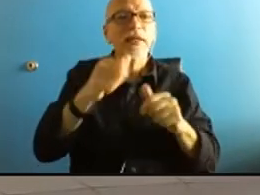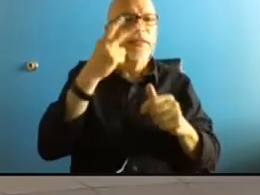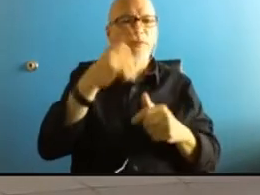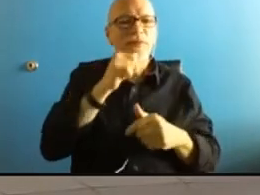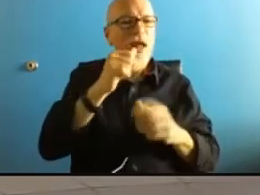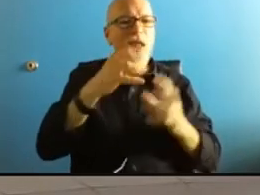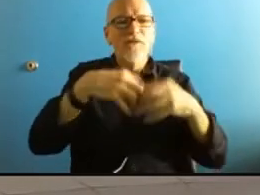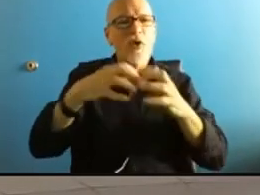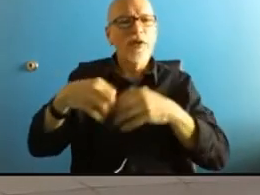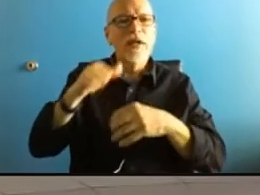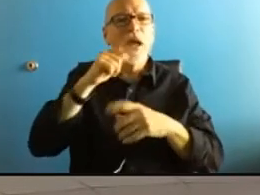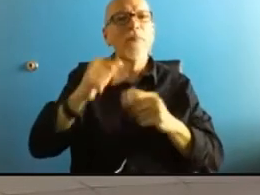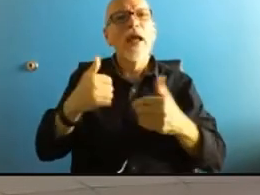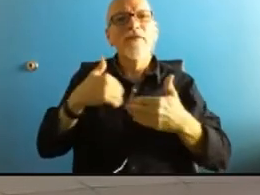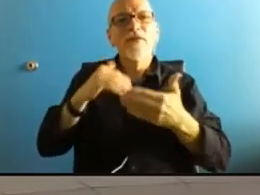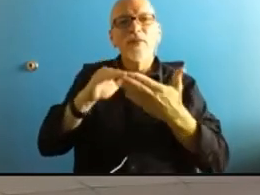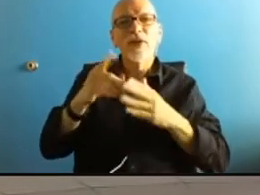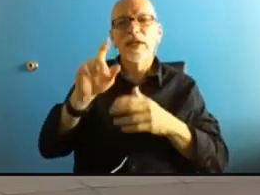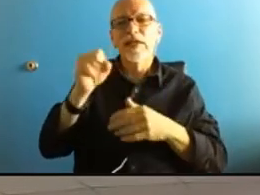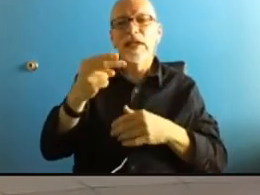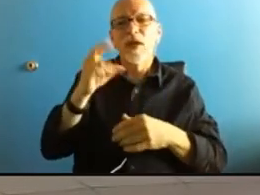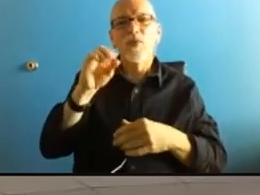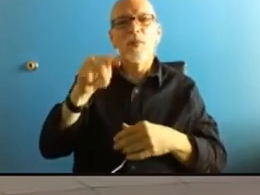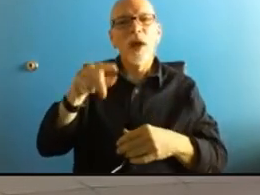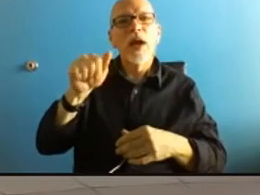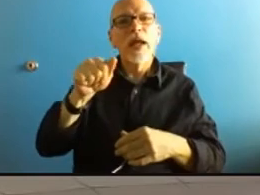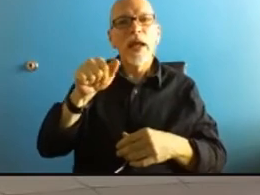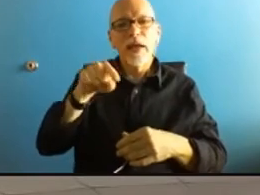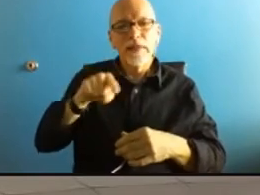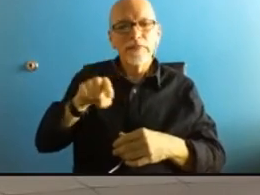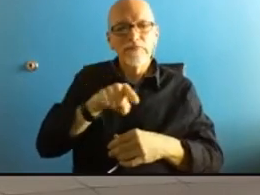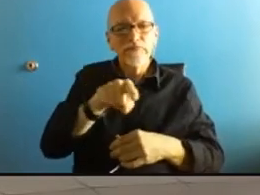little community, and the Dash robot can go around.